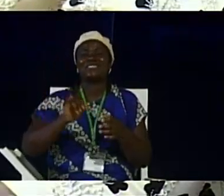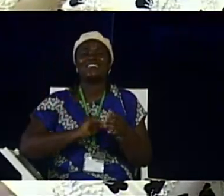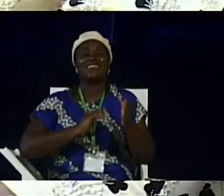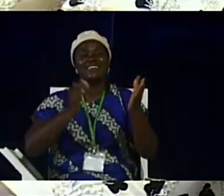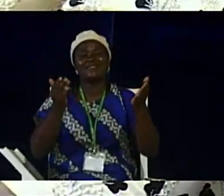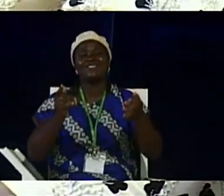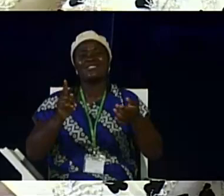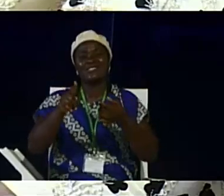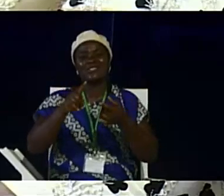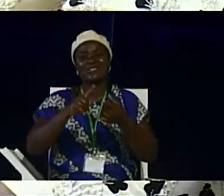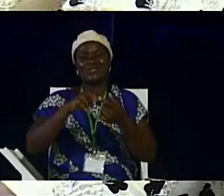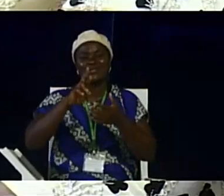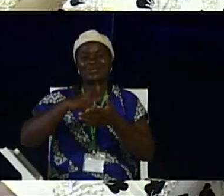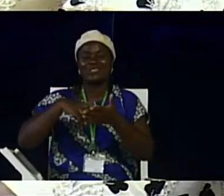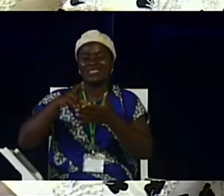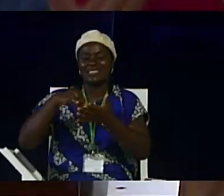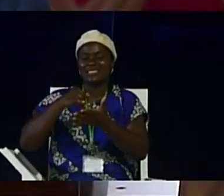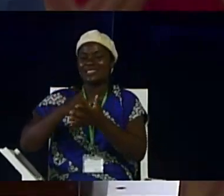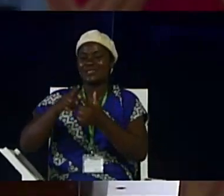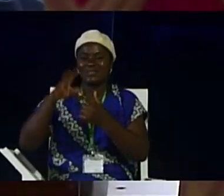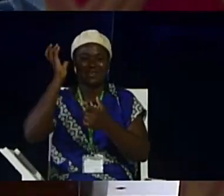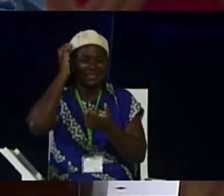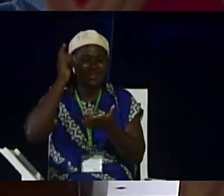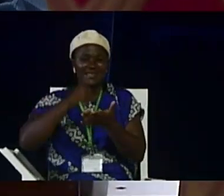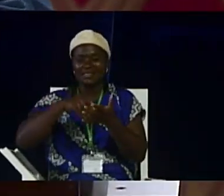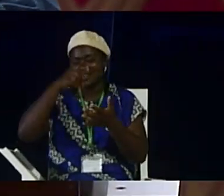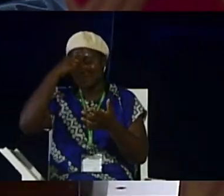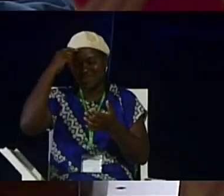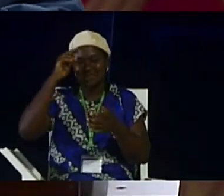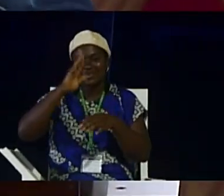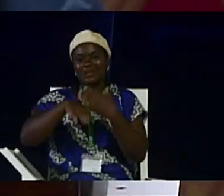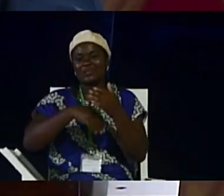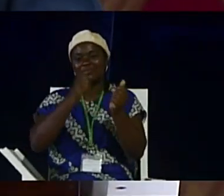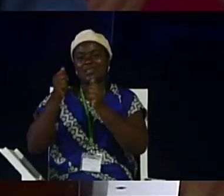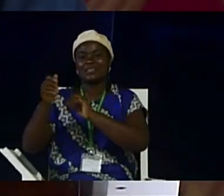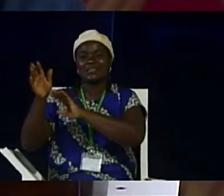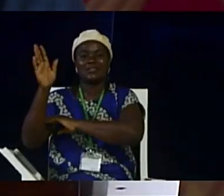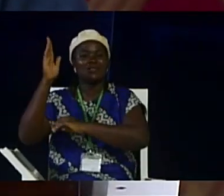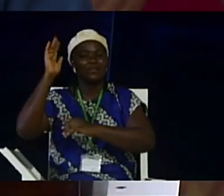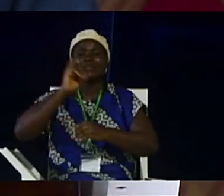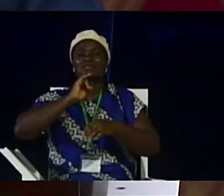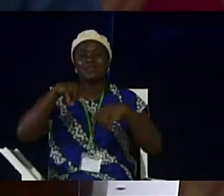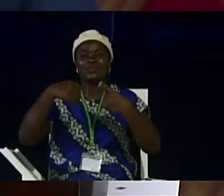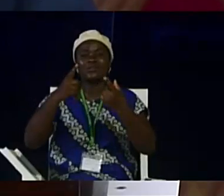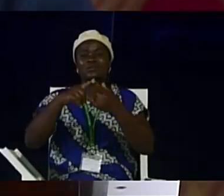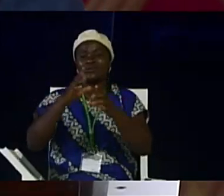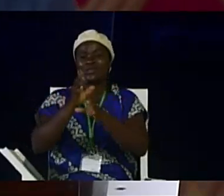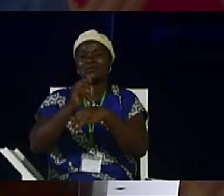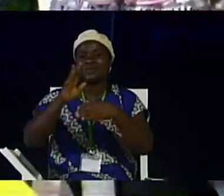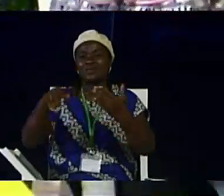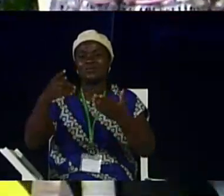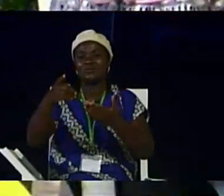to read this and to hear this because the Almighty God is going to give someone tonight a new